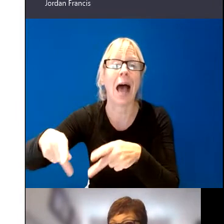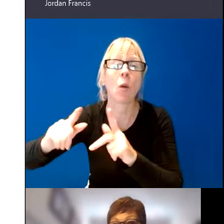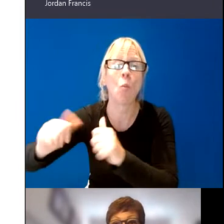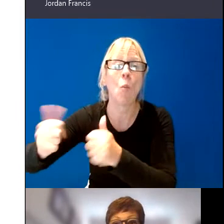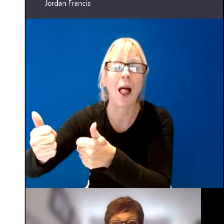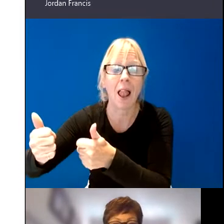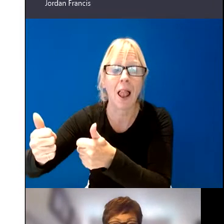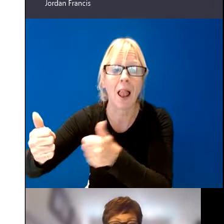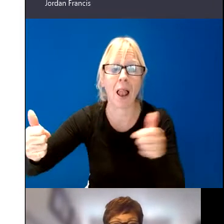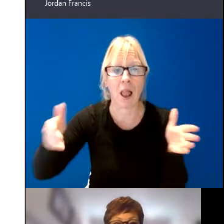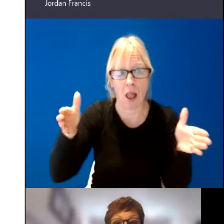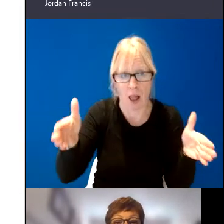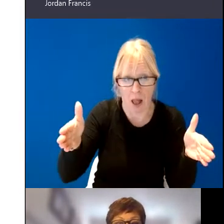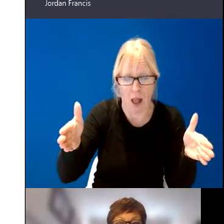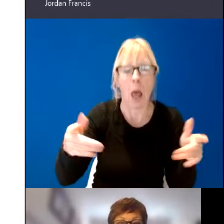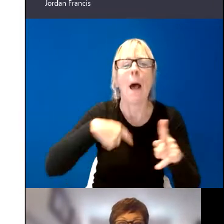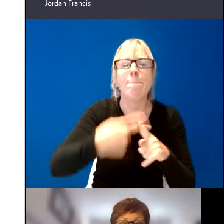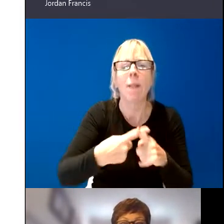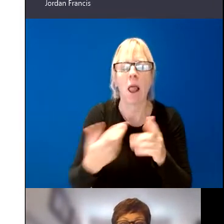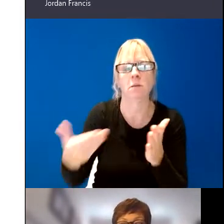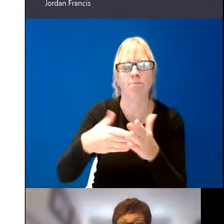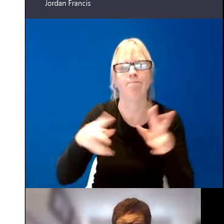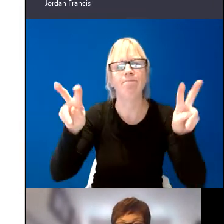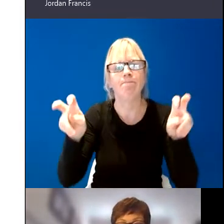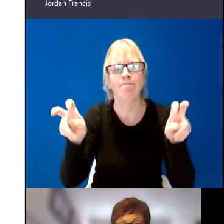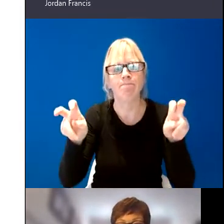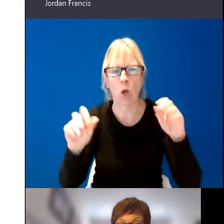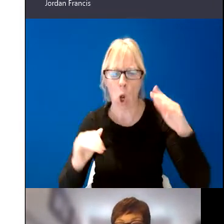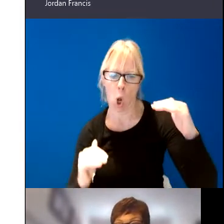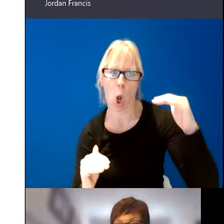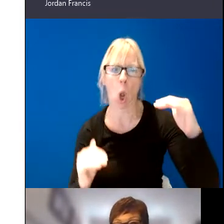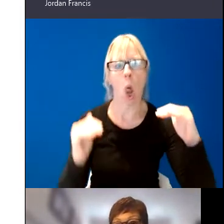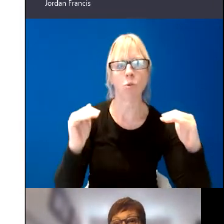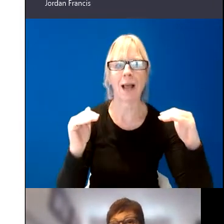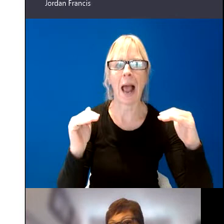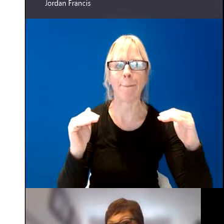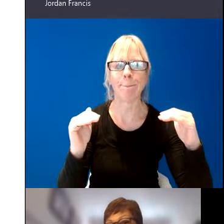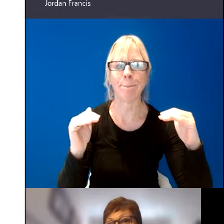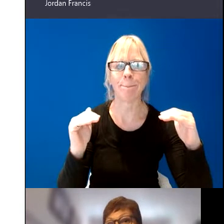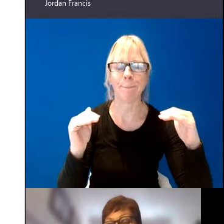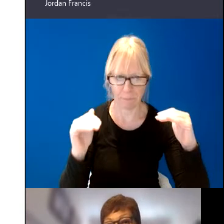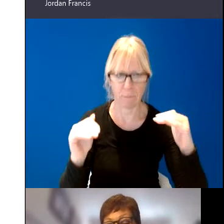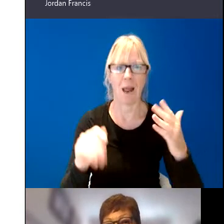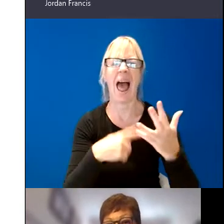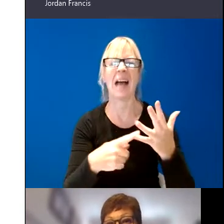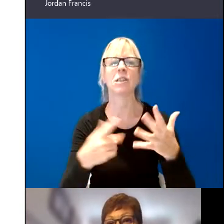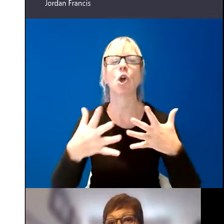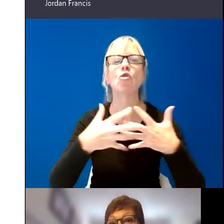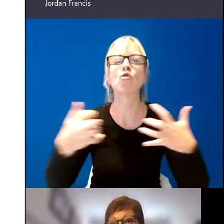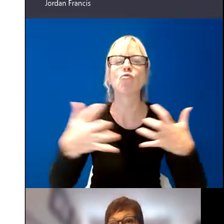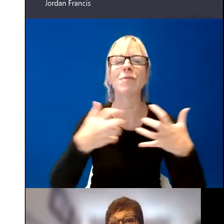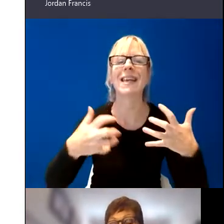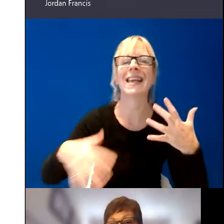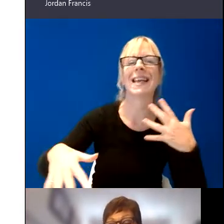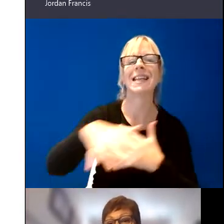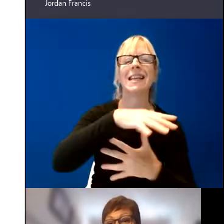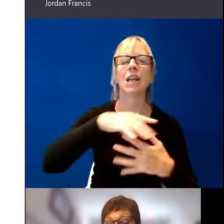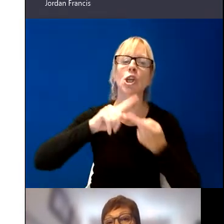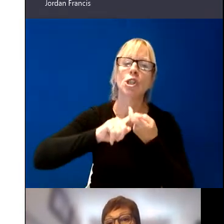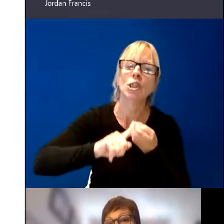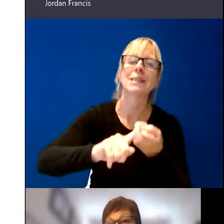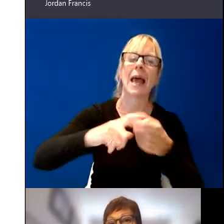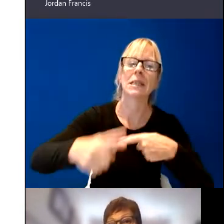sections on closing the gaps, opportunities to close the gaps, inequalities, and also looking at the green and sustainable future, because we know that the environmental threat